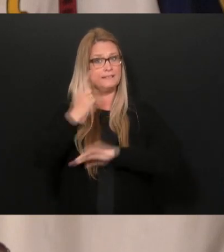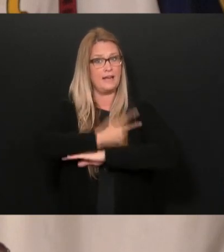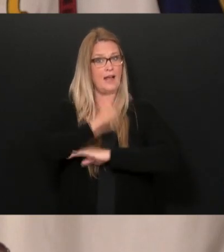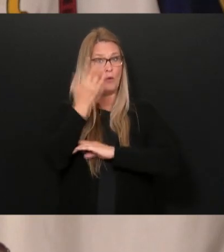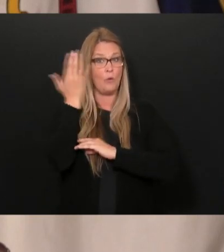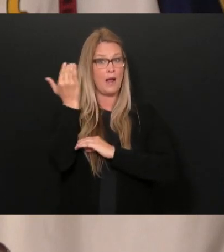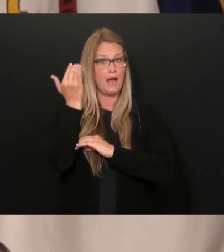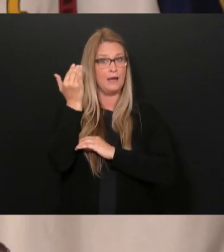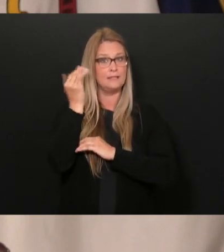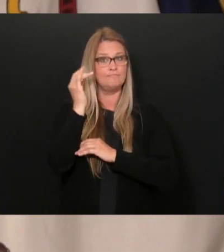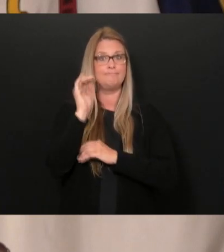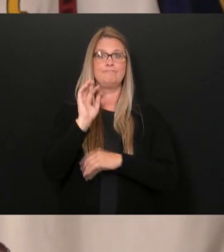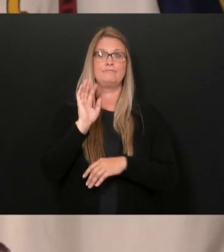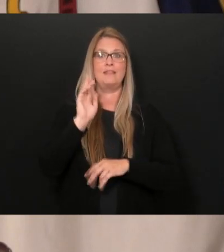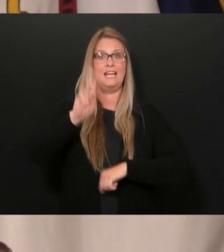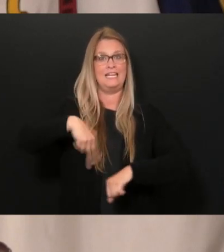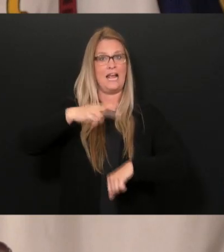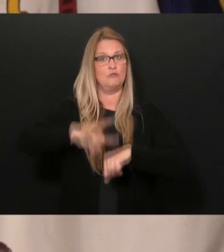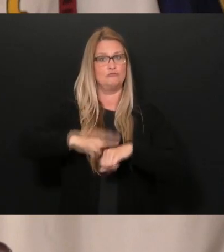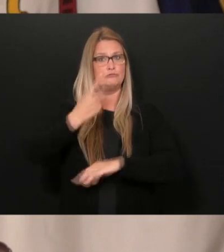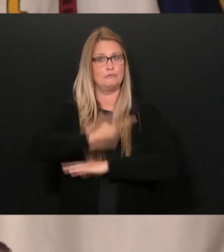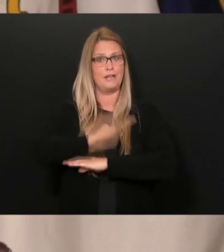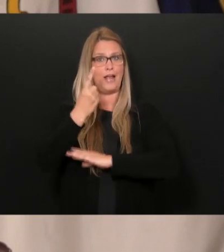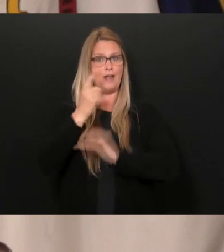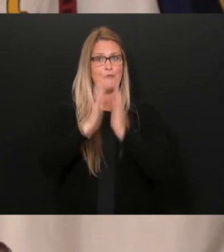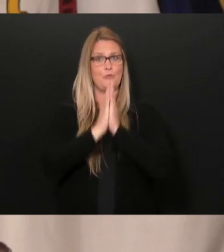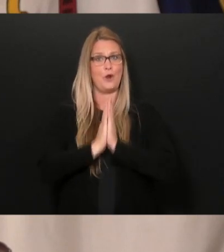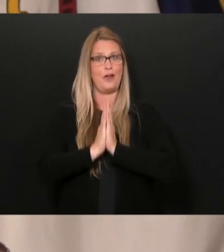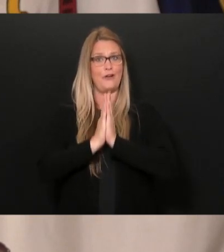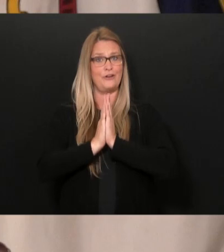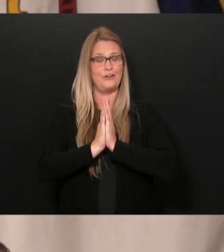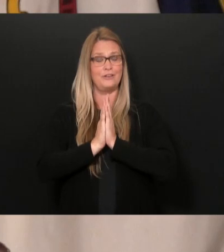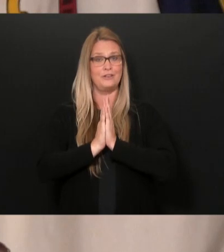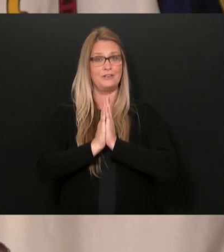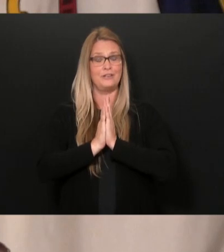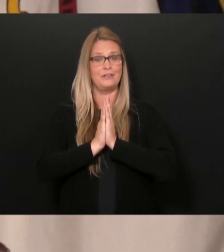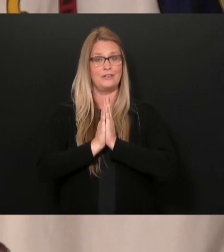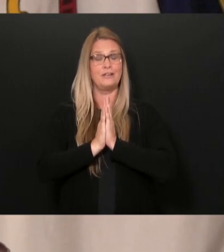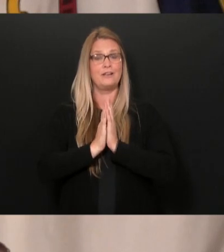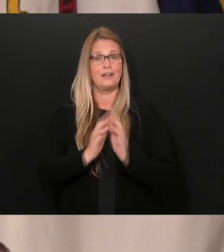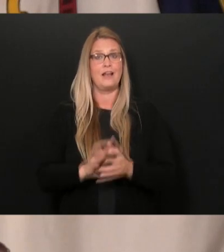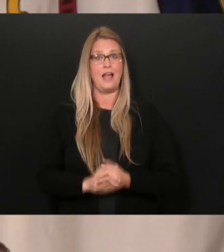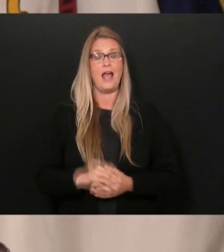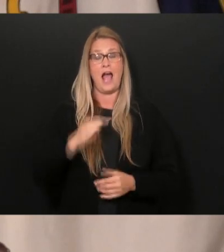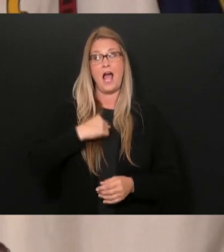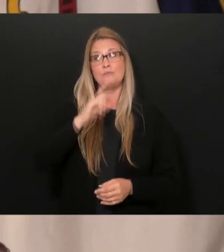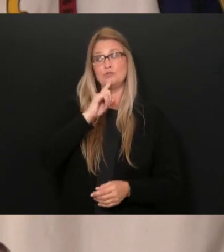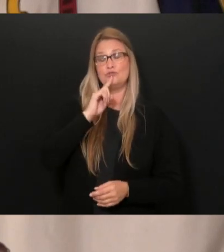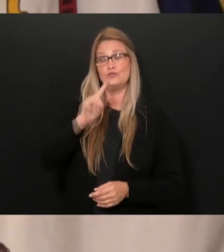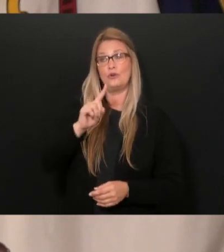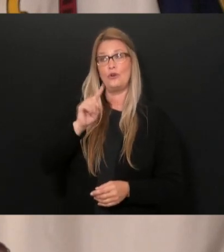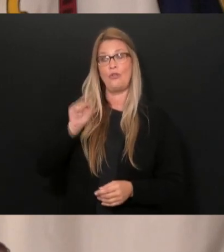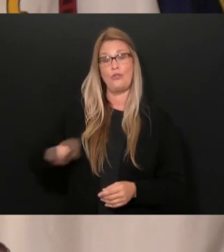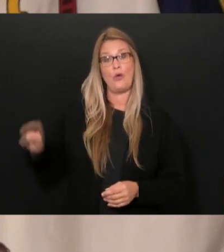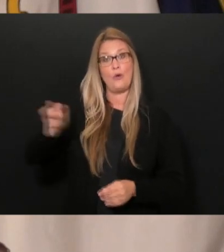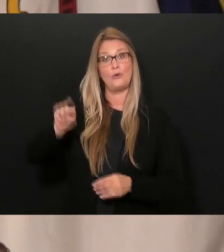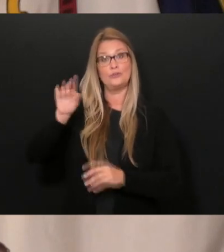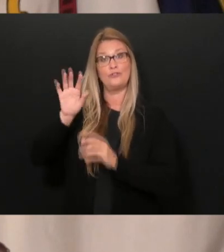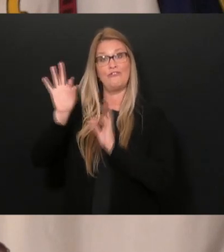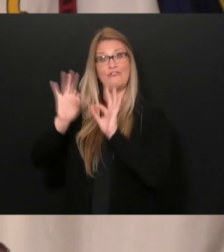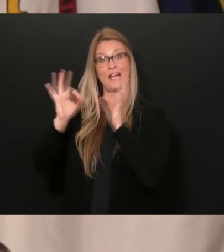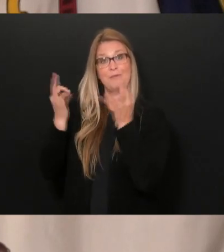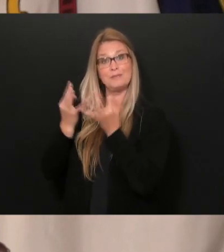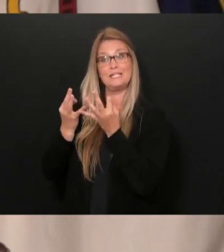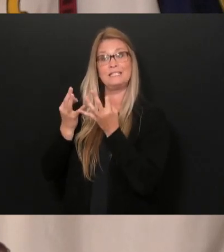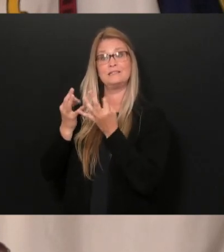of prayer, and so, I'm sure those families and those people, those great West Virginians